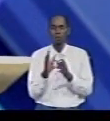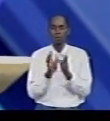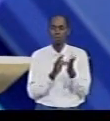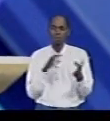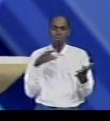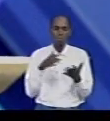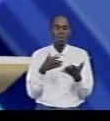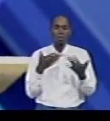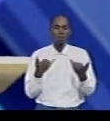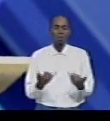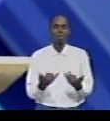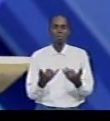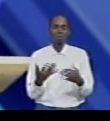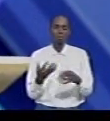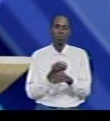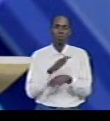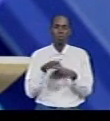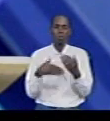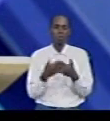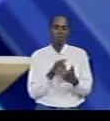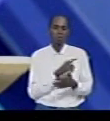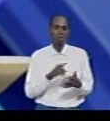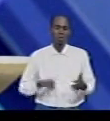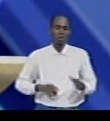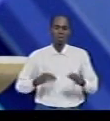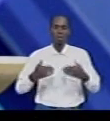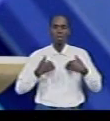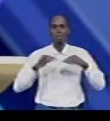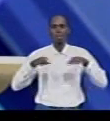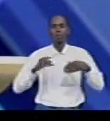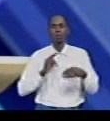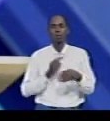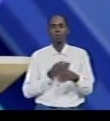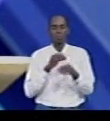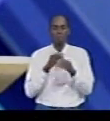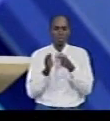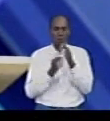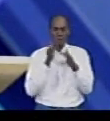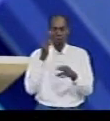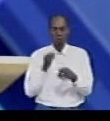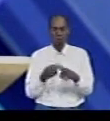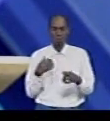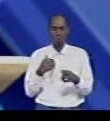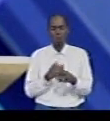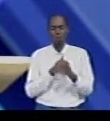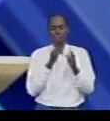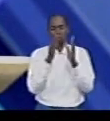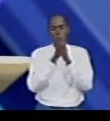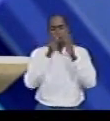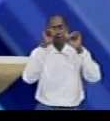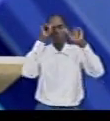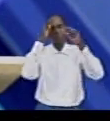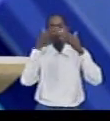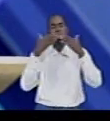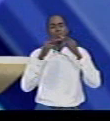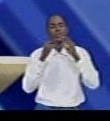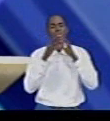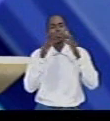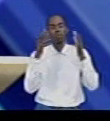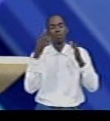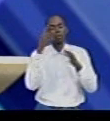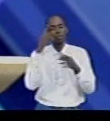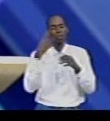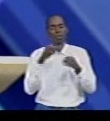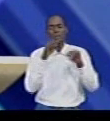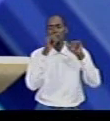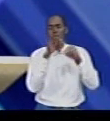has given us. In Jesus' name, we pray. Heavenly Father, we thank you very much for the